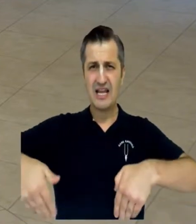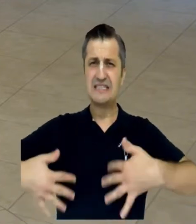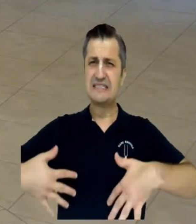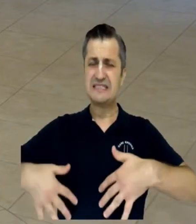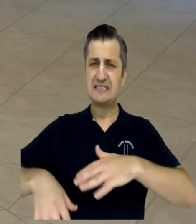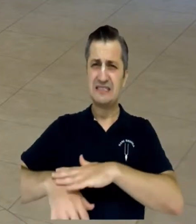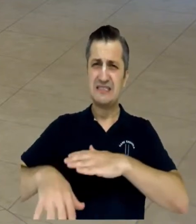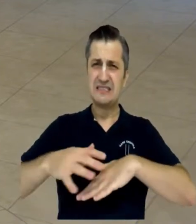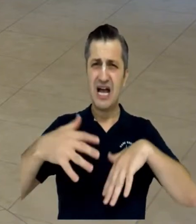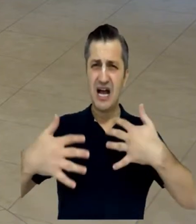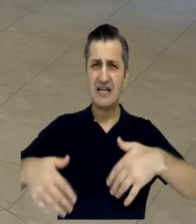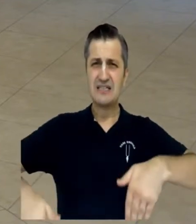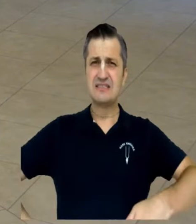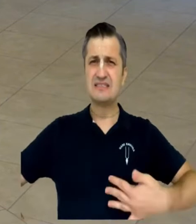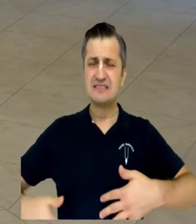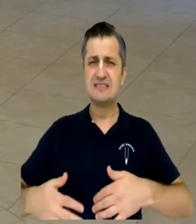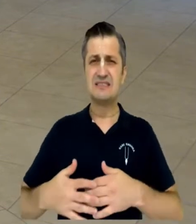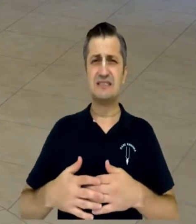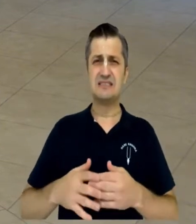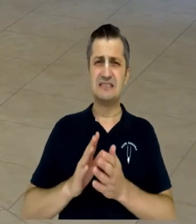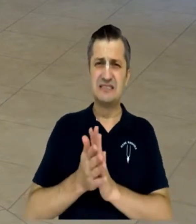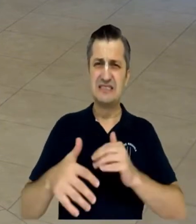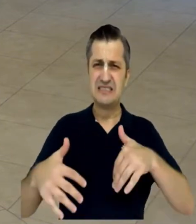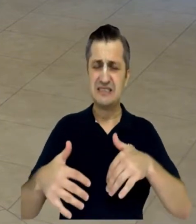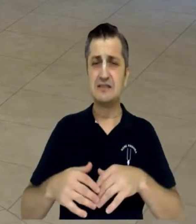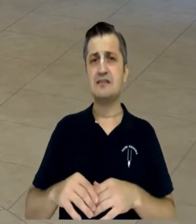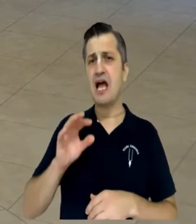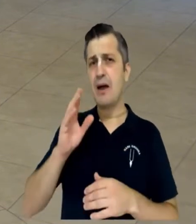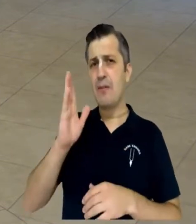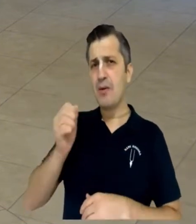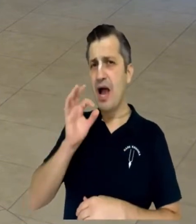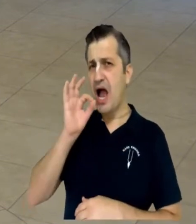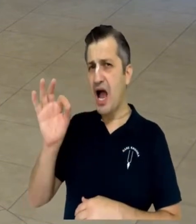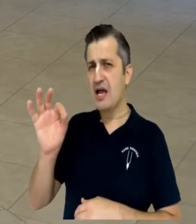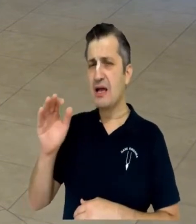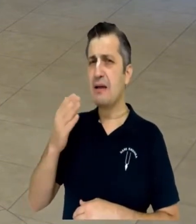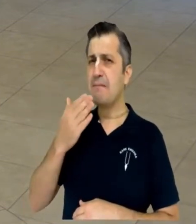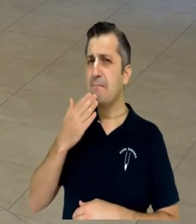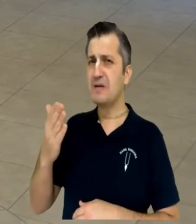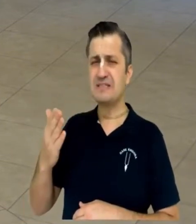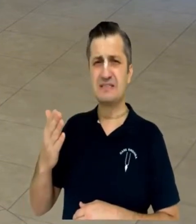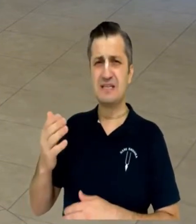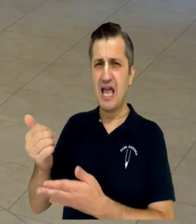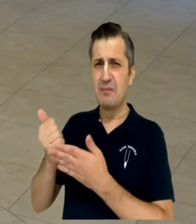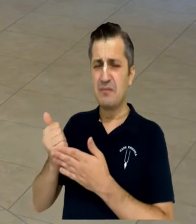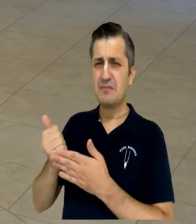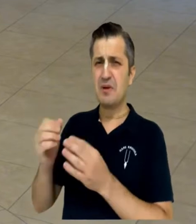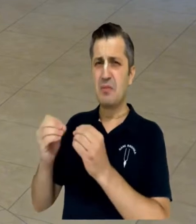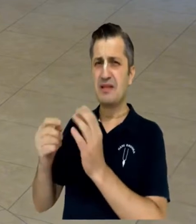injured, and he was calling Bhaktivedanta Maharaj and told him to put a paste of neem on his injuries. So